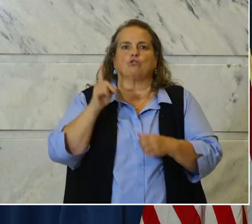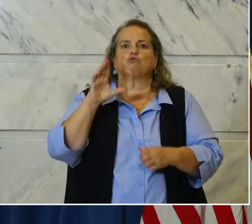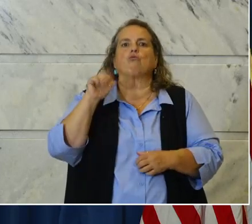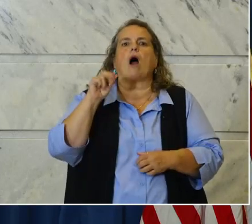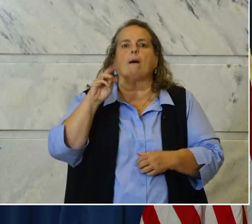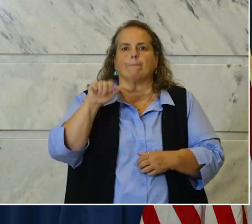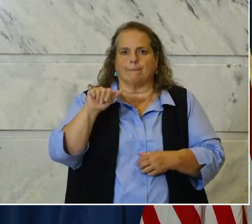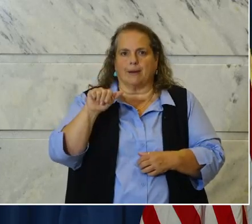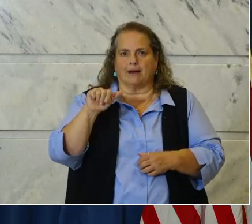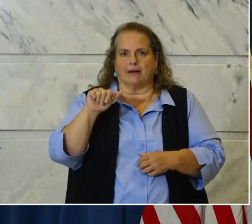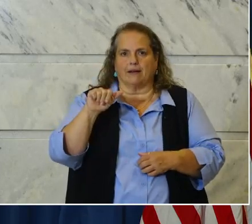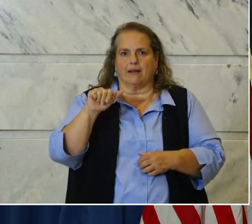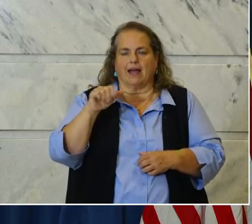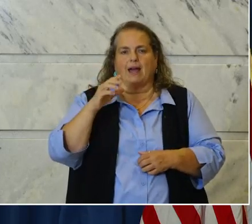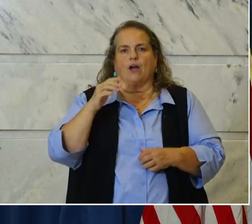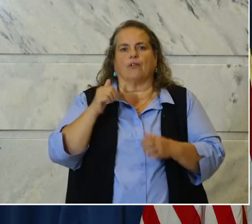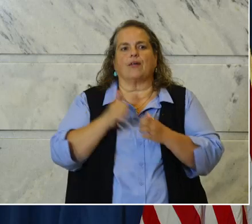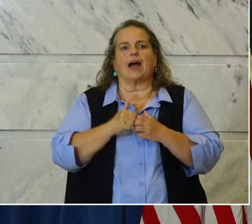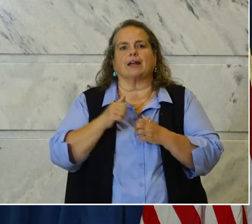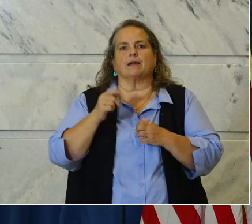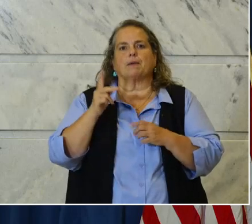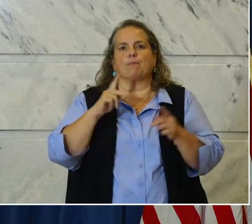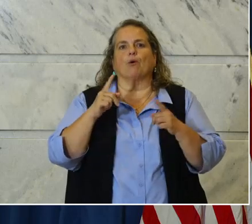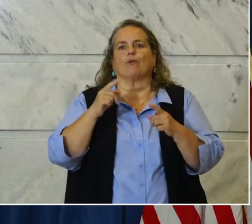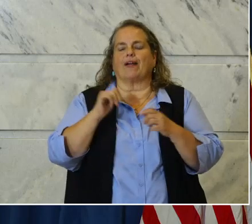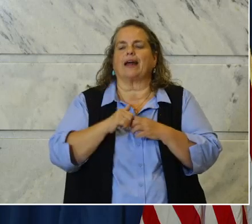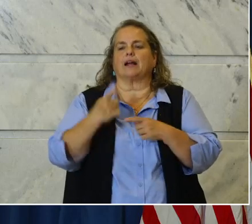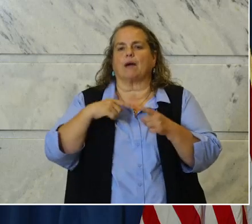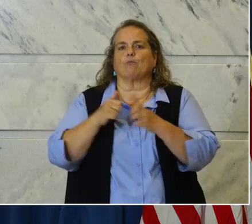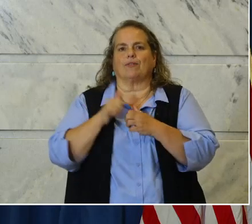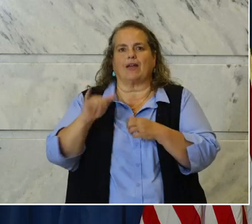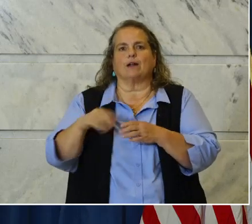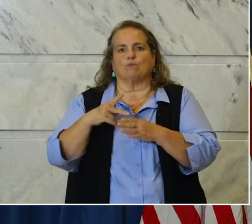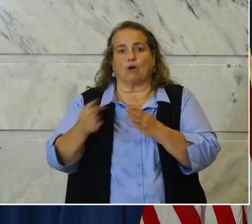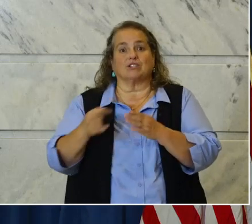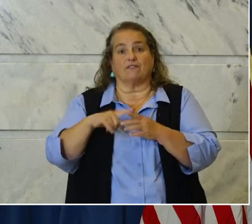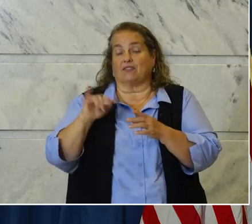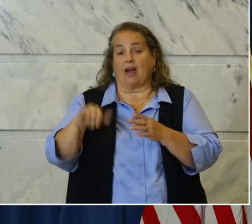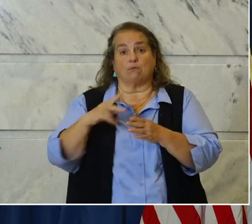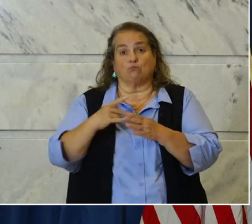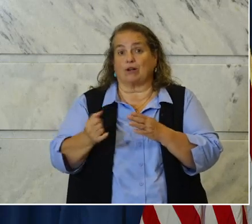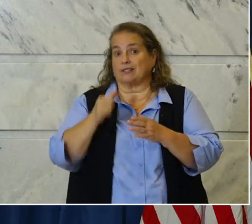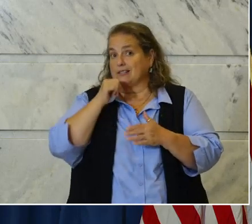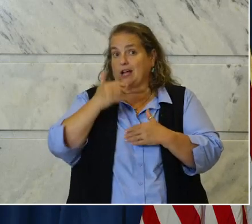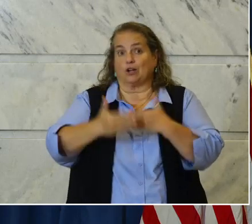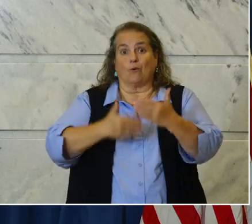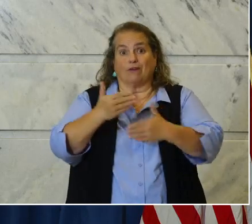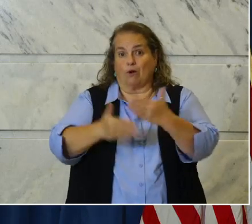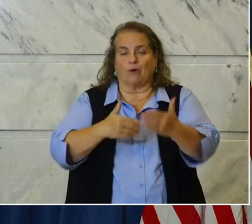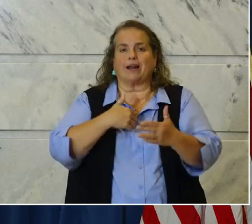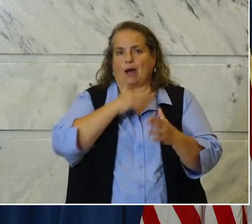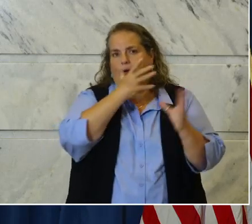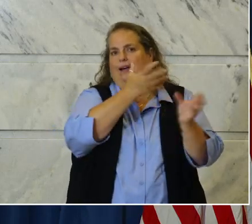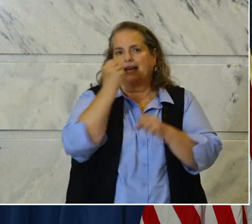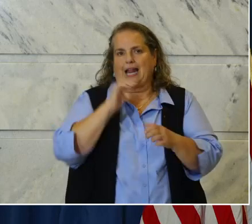has come with the project. But if the project's not going forward, I'm going to go get our money